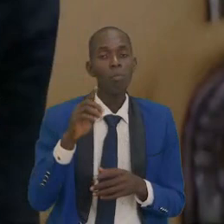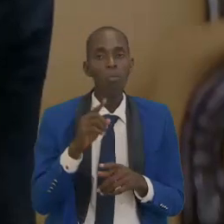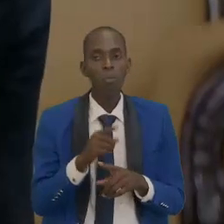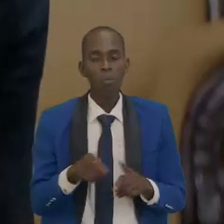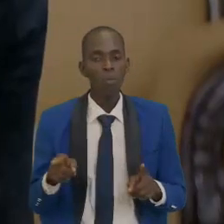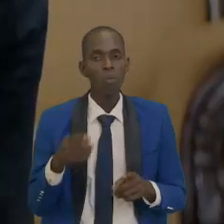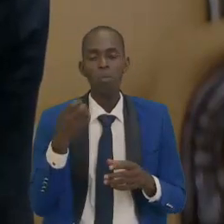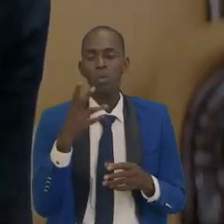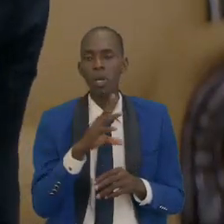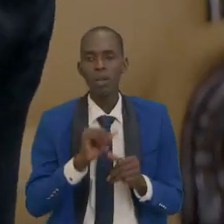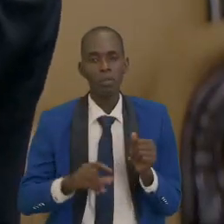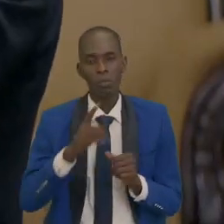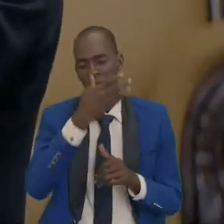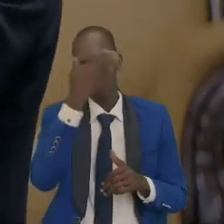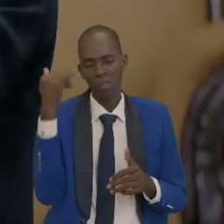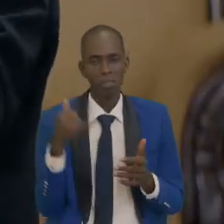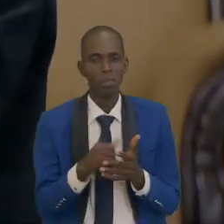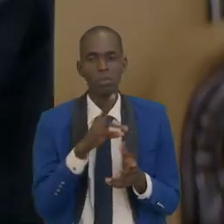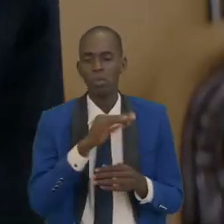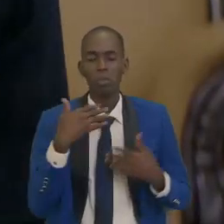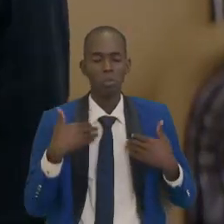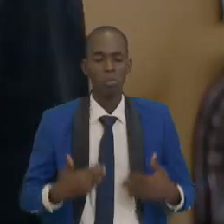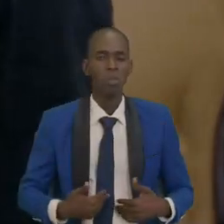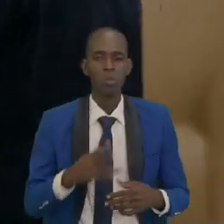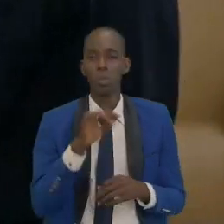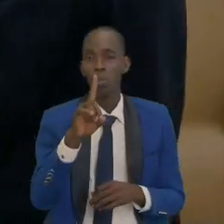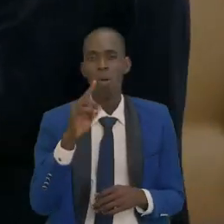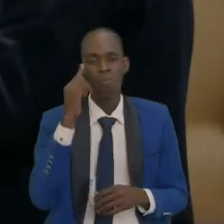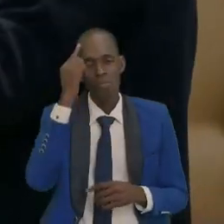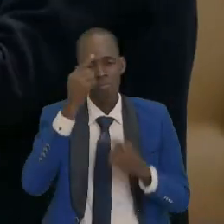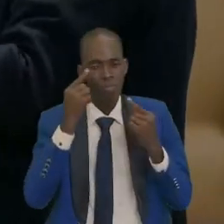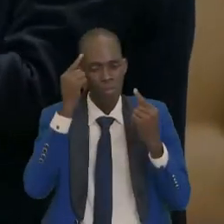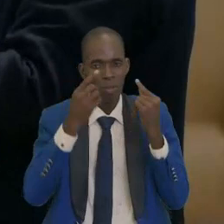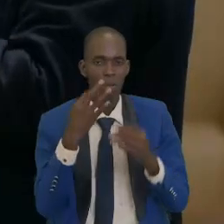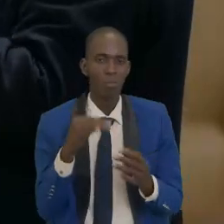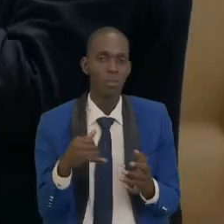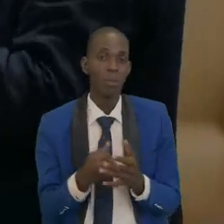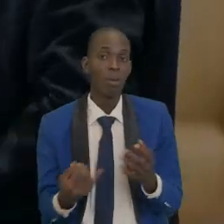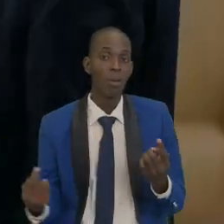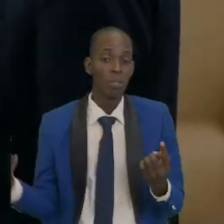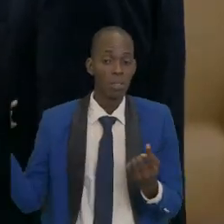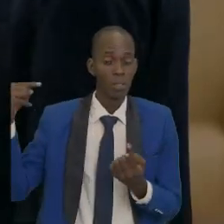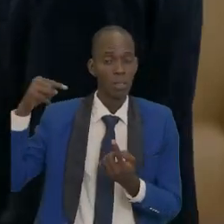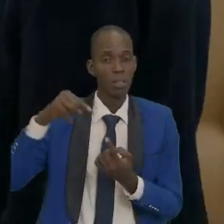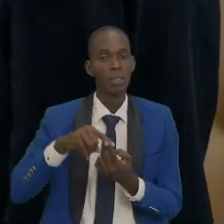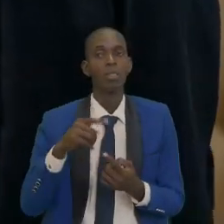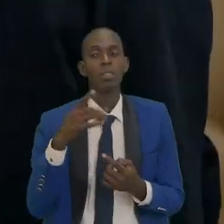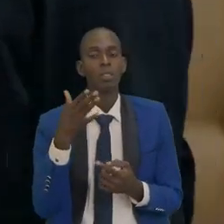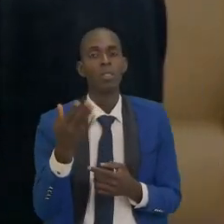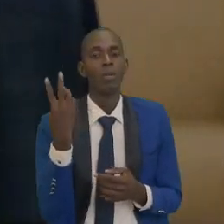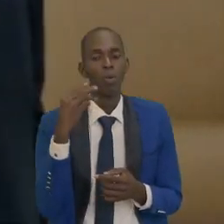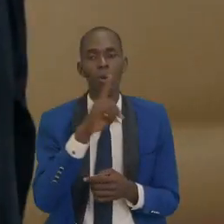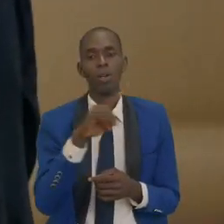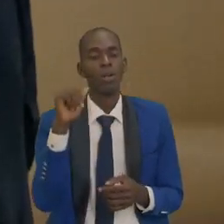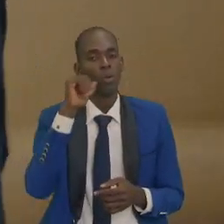past nobody thought about change until there was a Mary the virgin